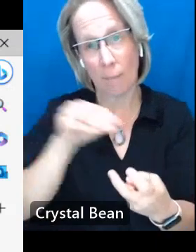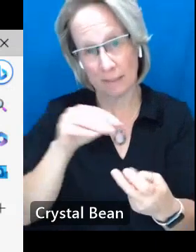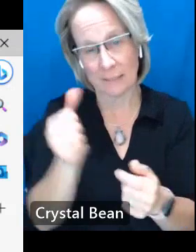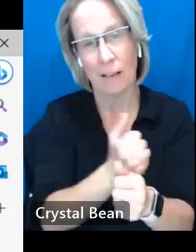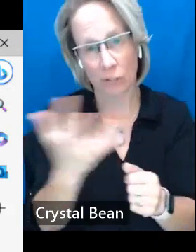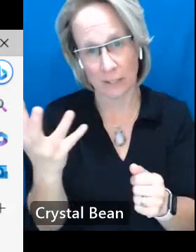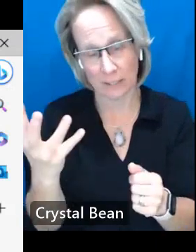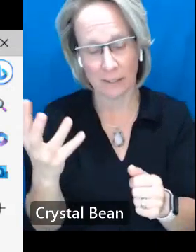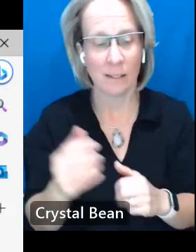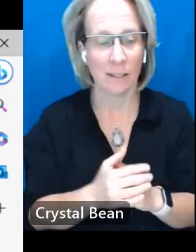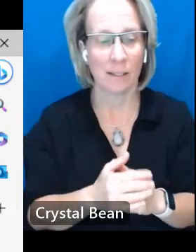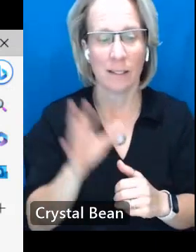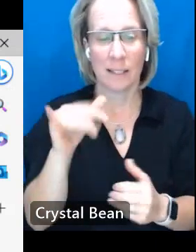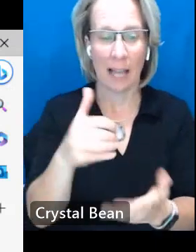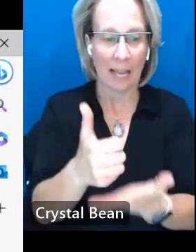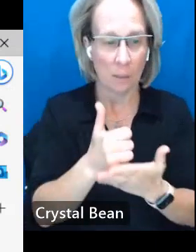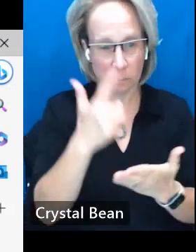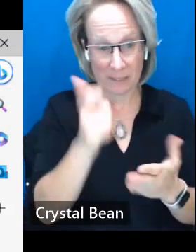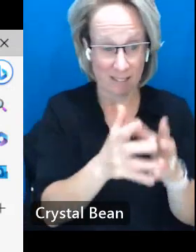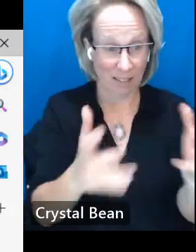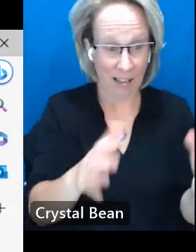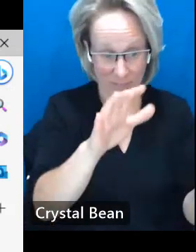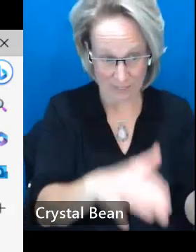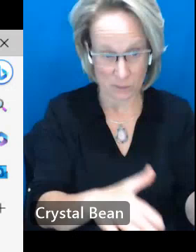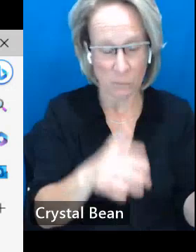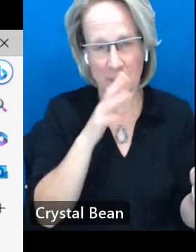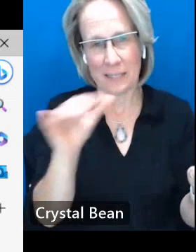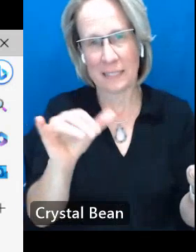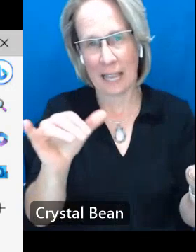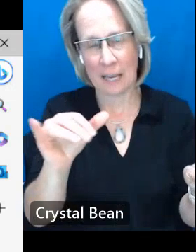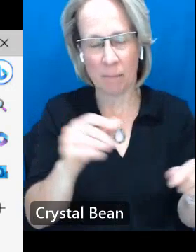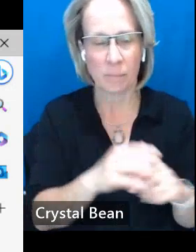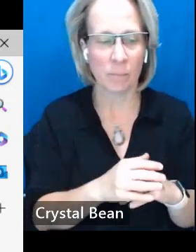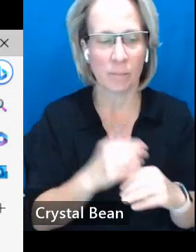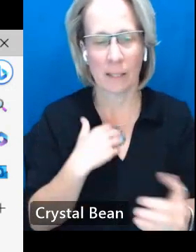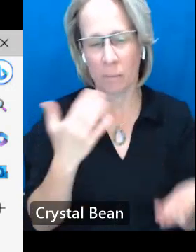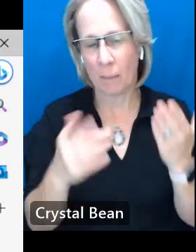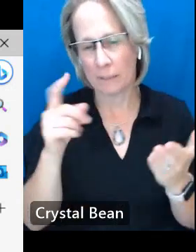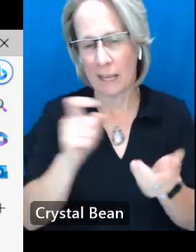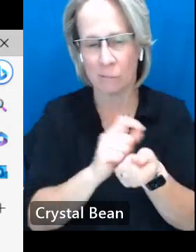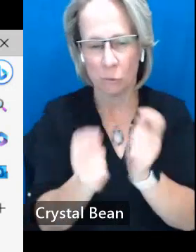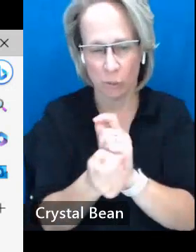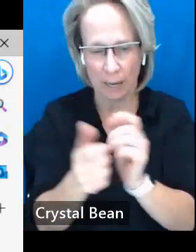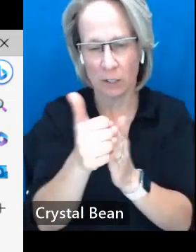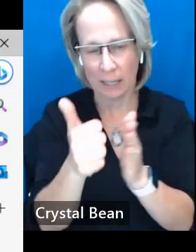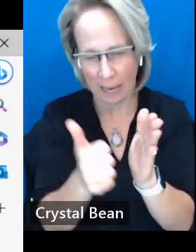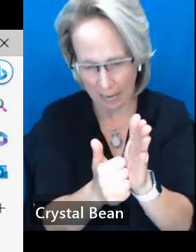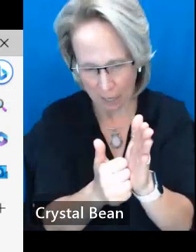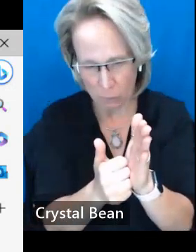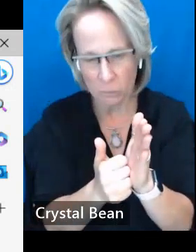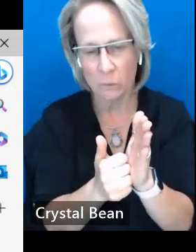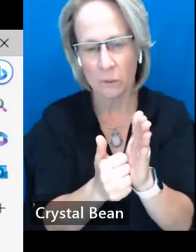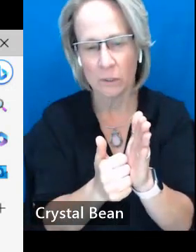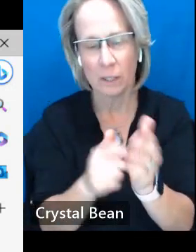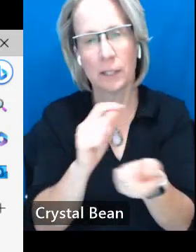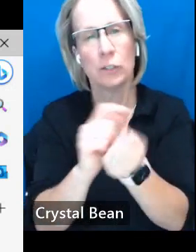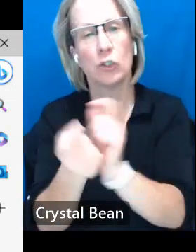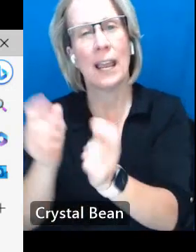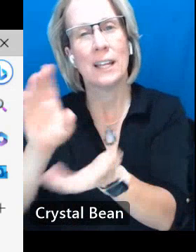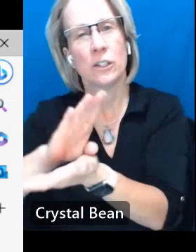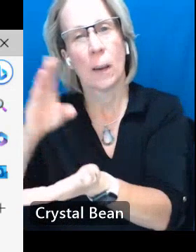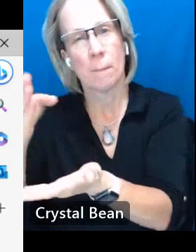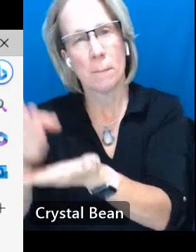lot of this is going to be the same thing. But I'd probably have to change the account, change the amount. At least have to do